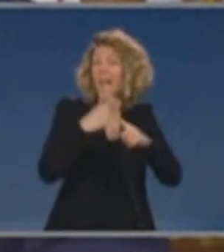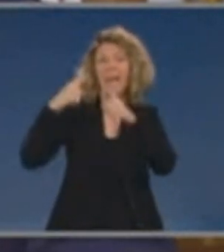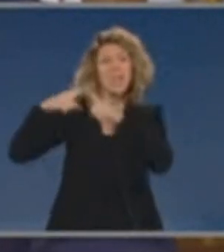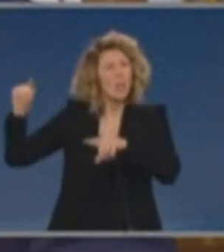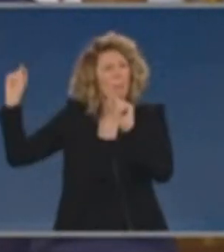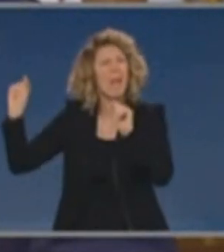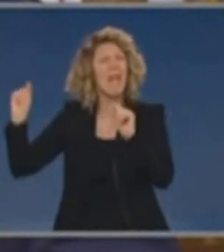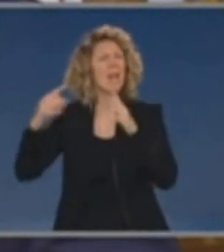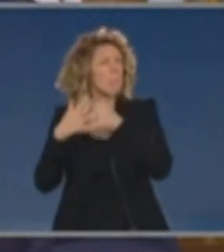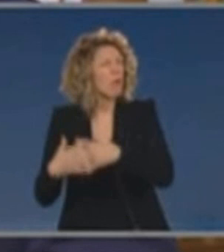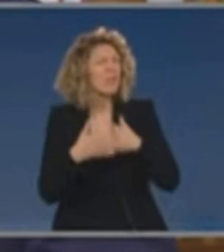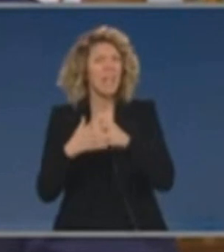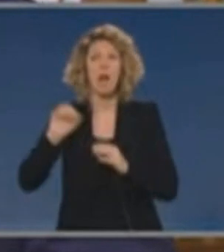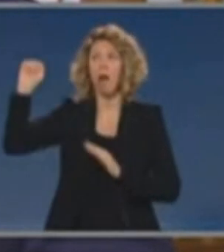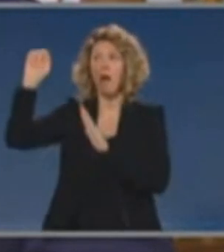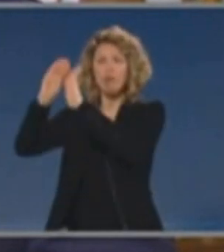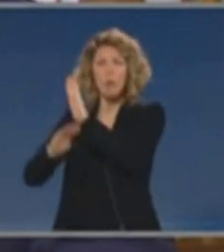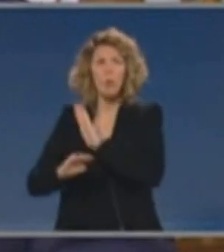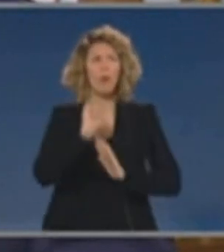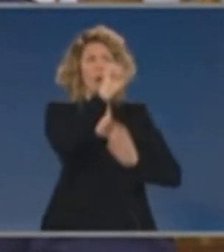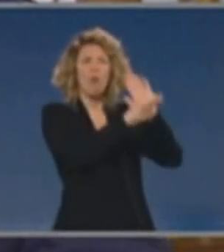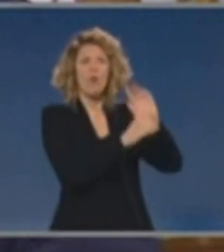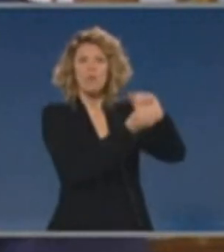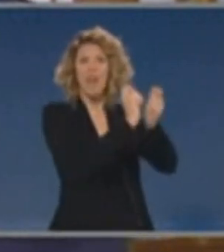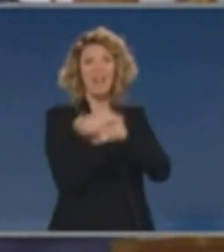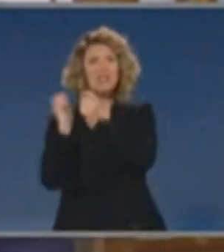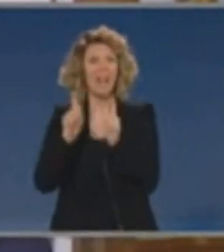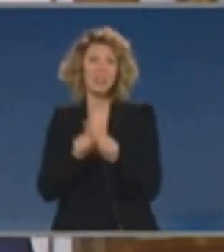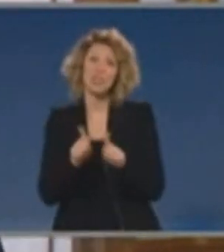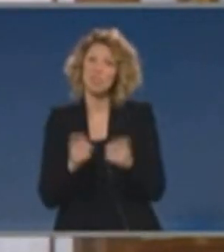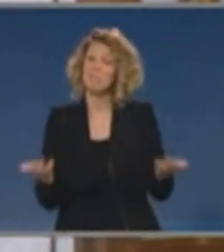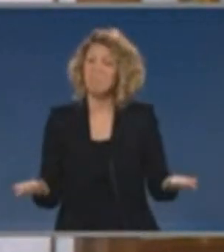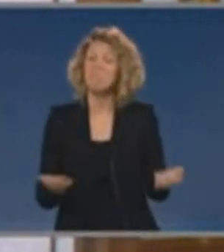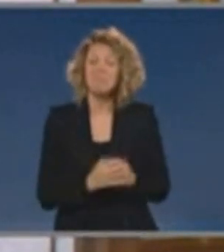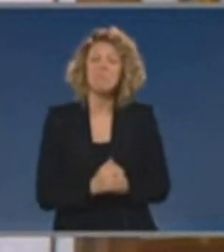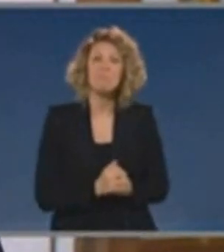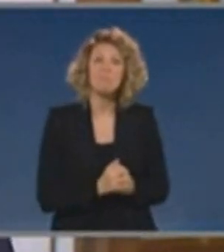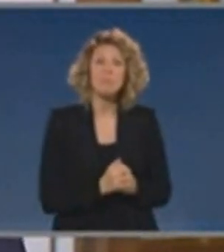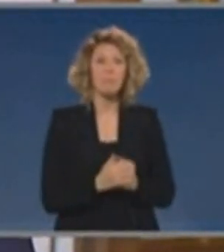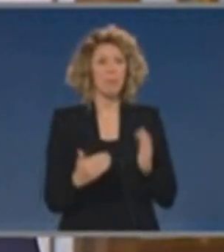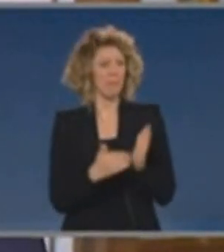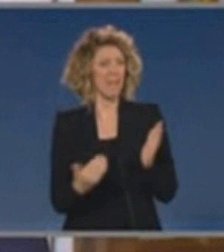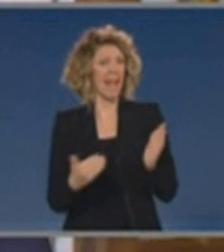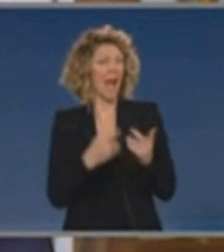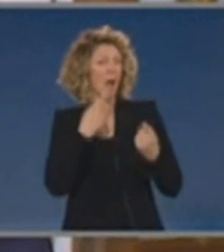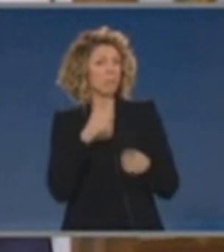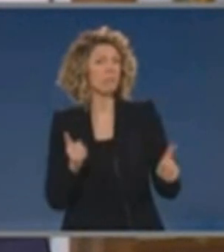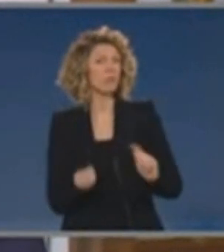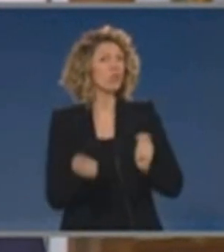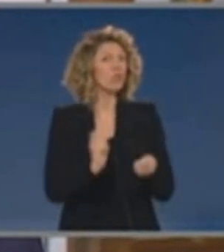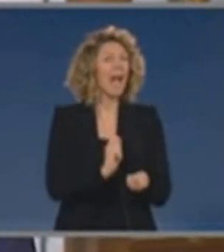many others, have made reforms to their foreign investment framework. And as the Prime Minister said, today's